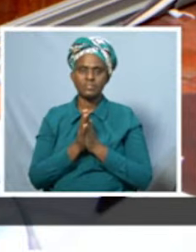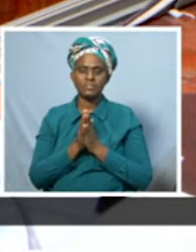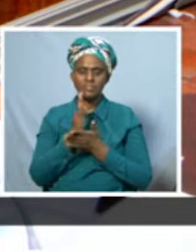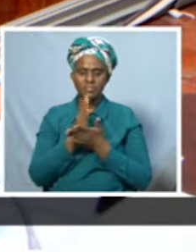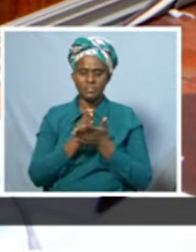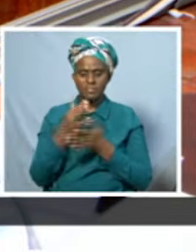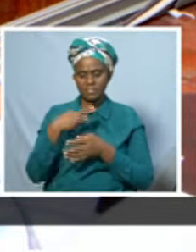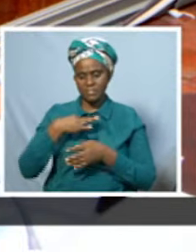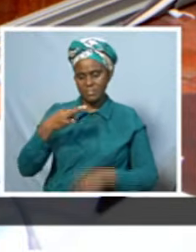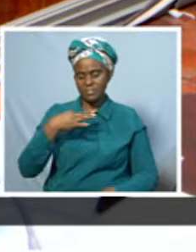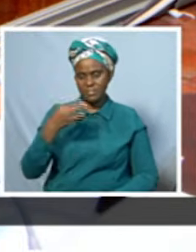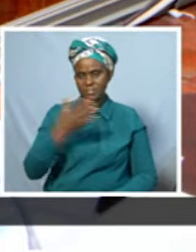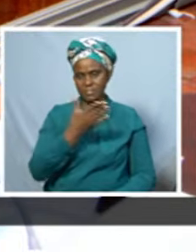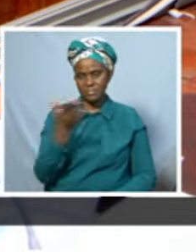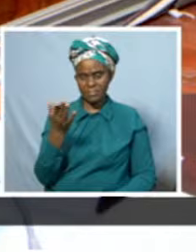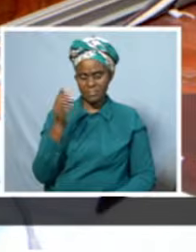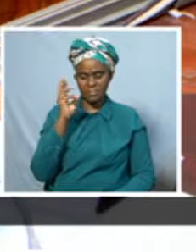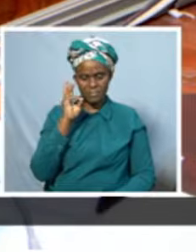of the applicants